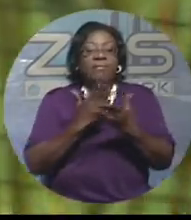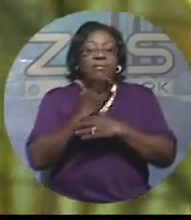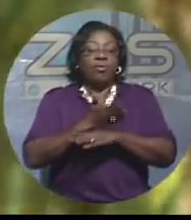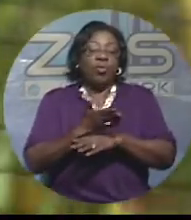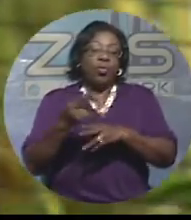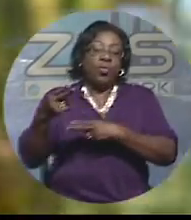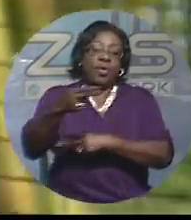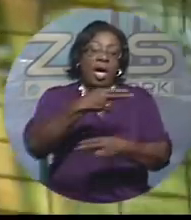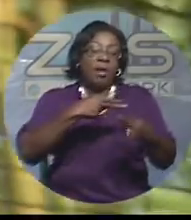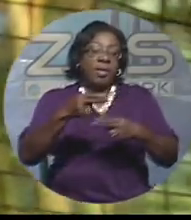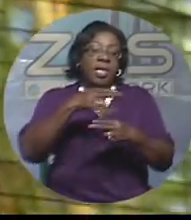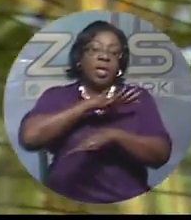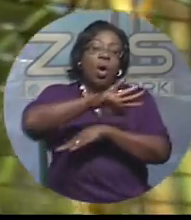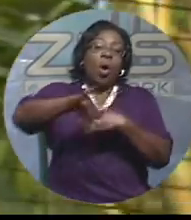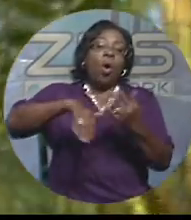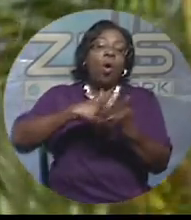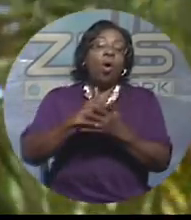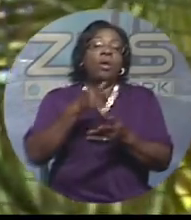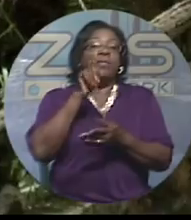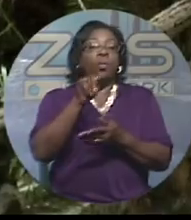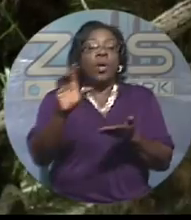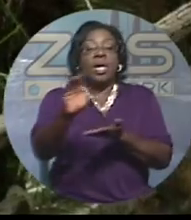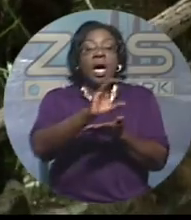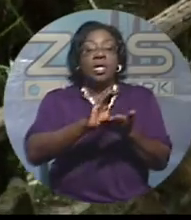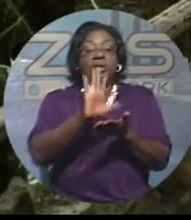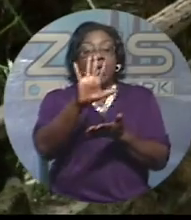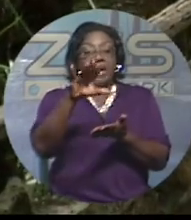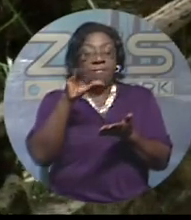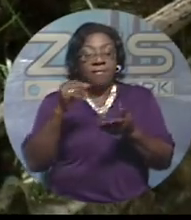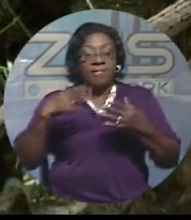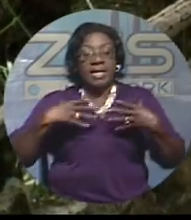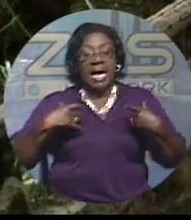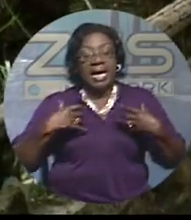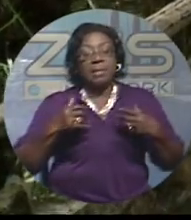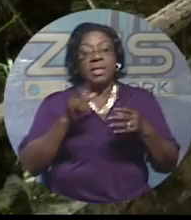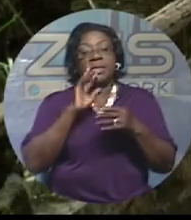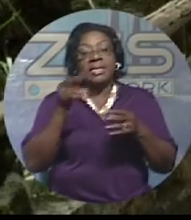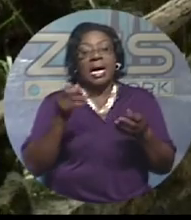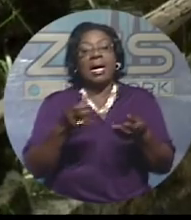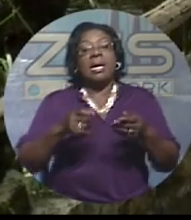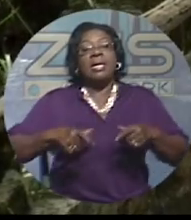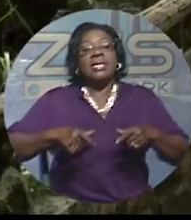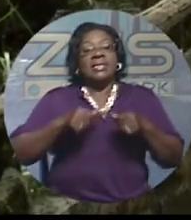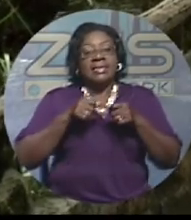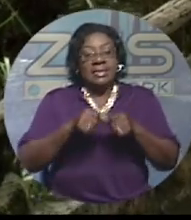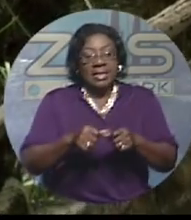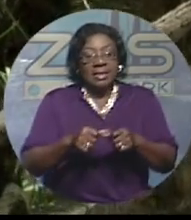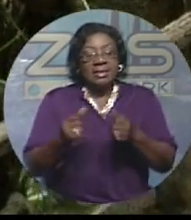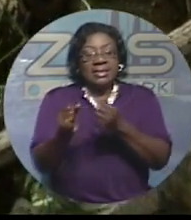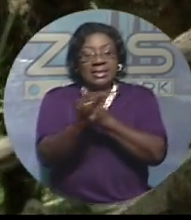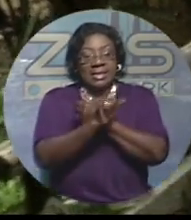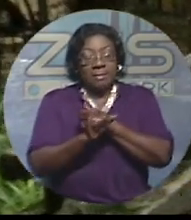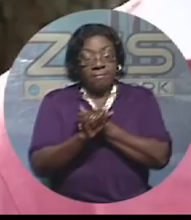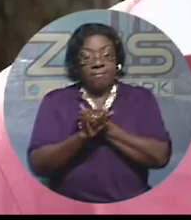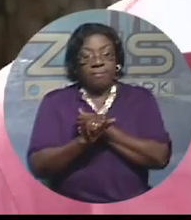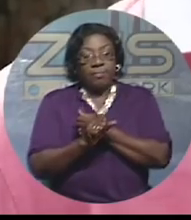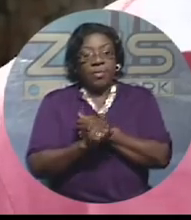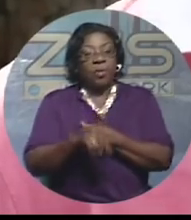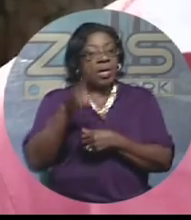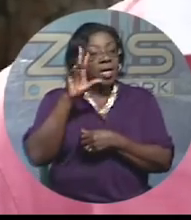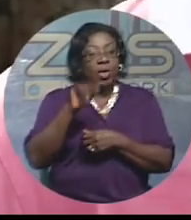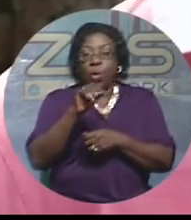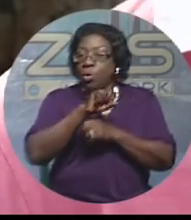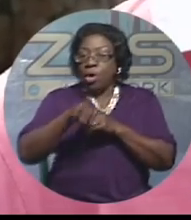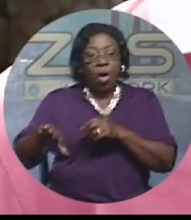of the 150 animals, many endangered species, are injury-free and are accounted for. We had no loss